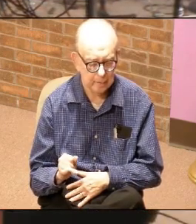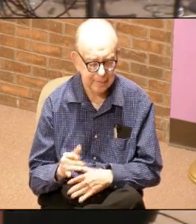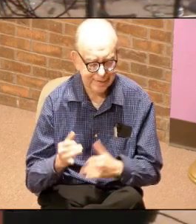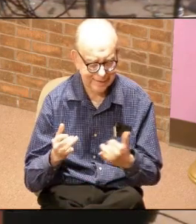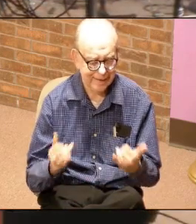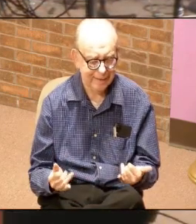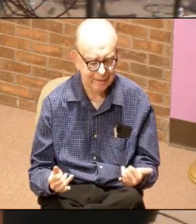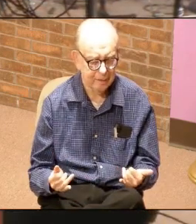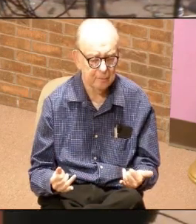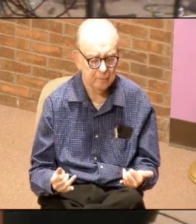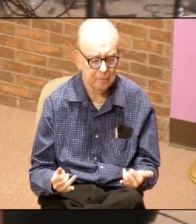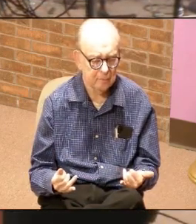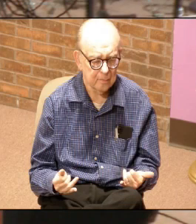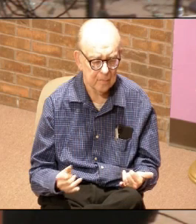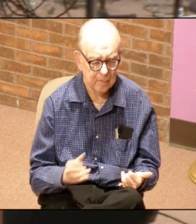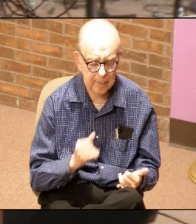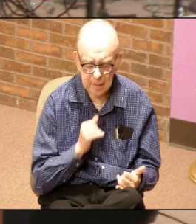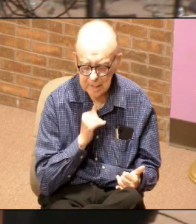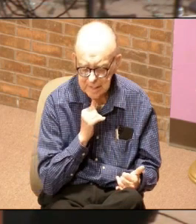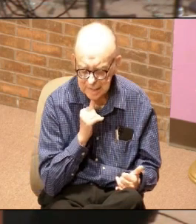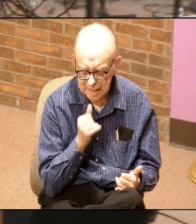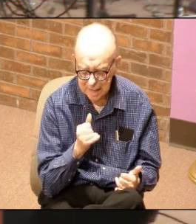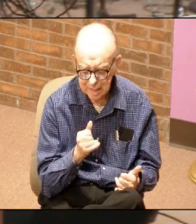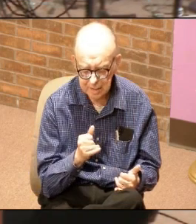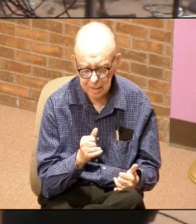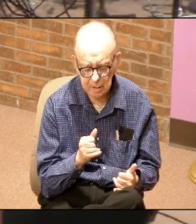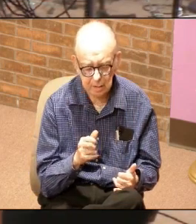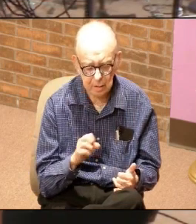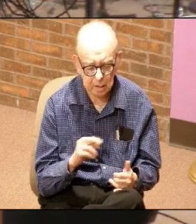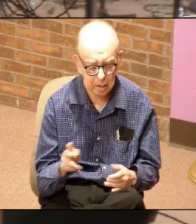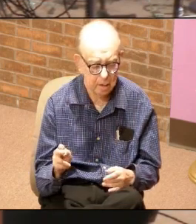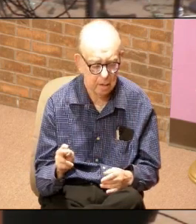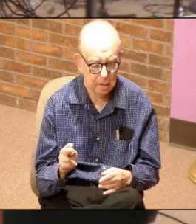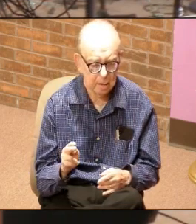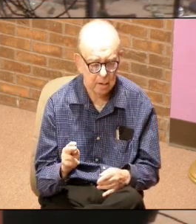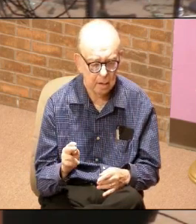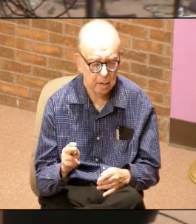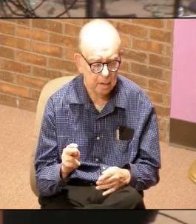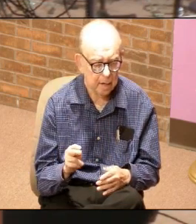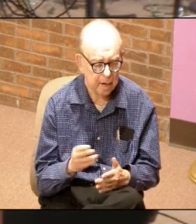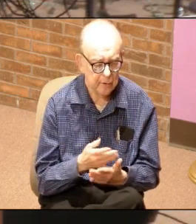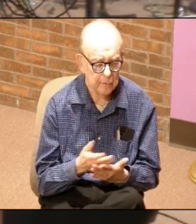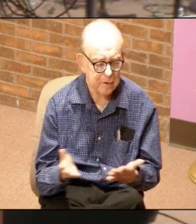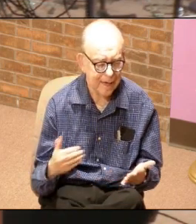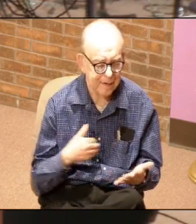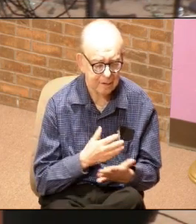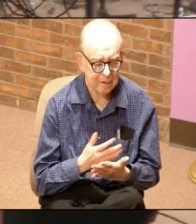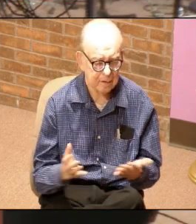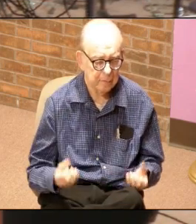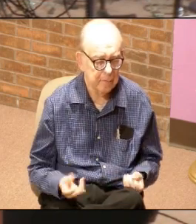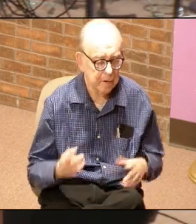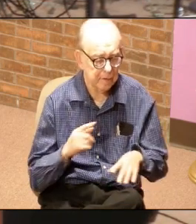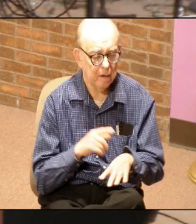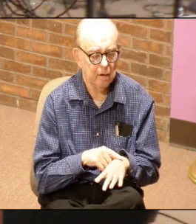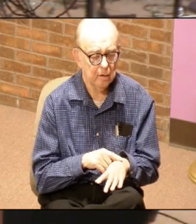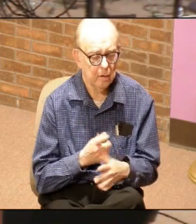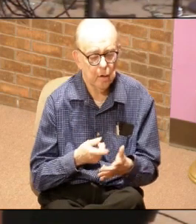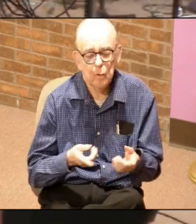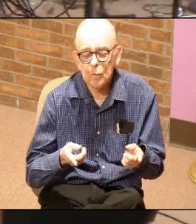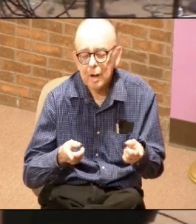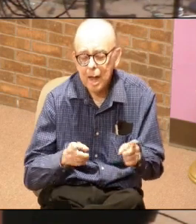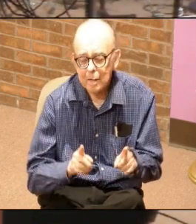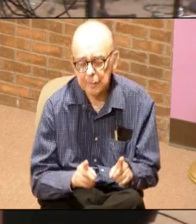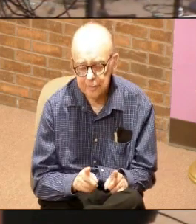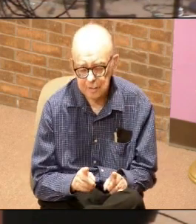today it is not unusual. Everybody has their cameras, and a lot of times what occurs